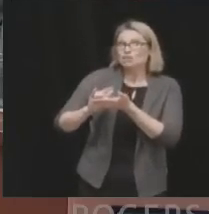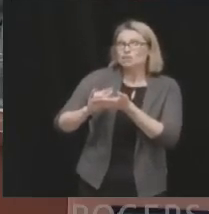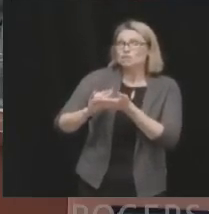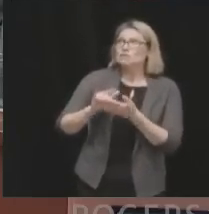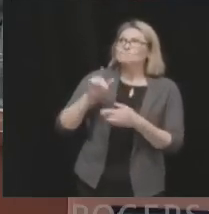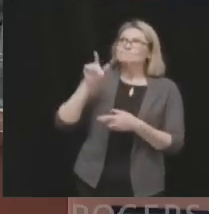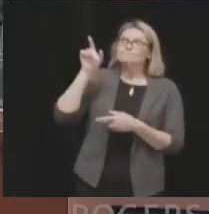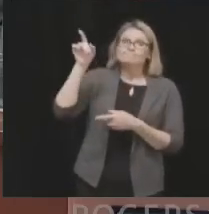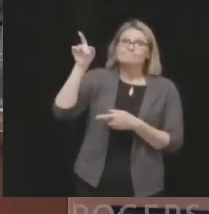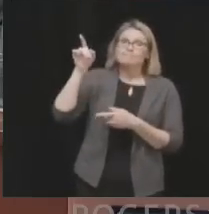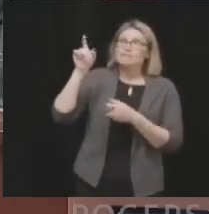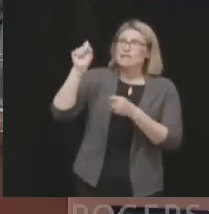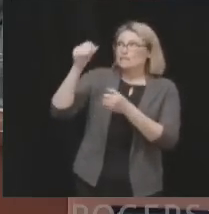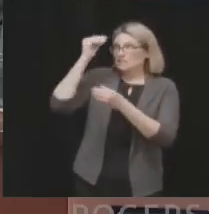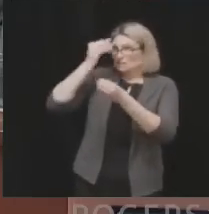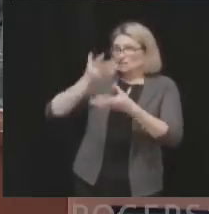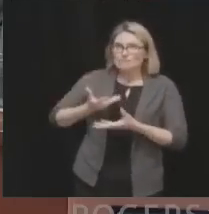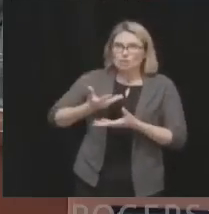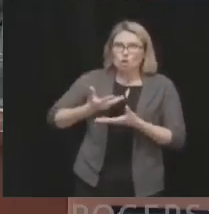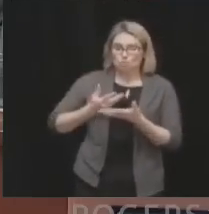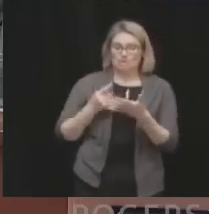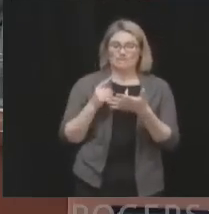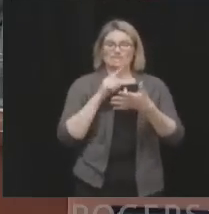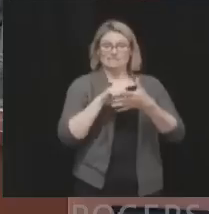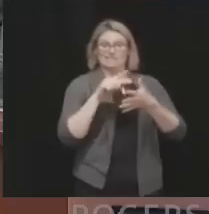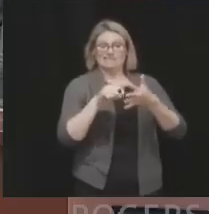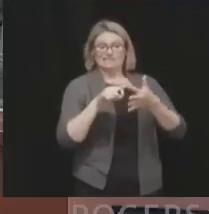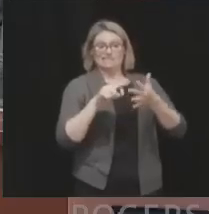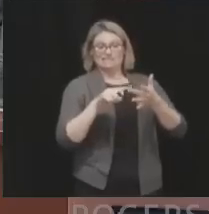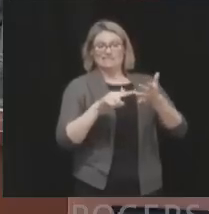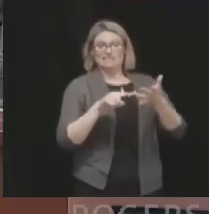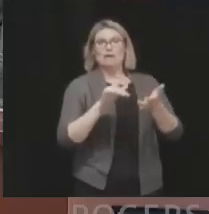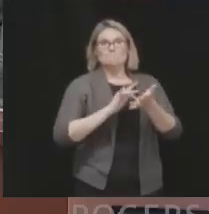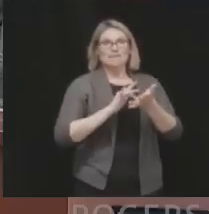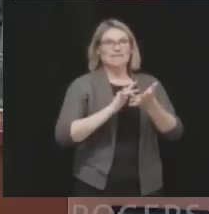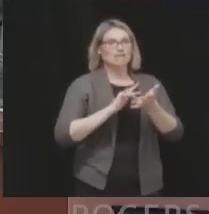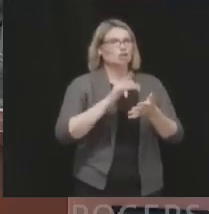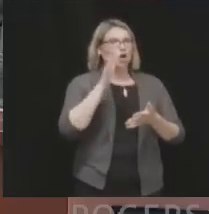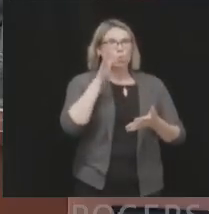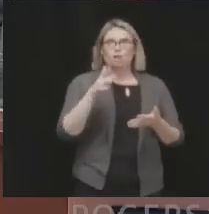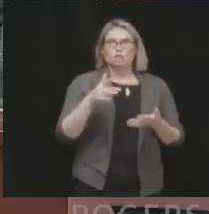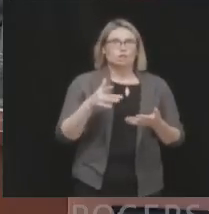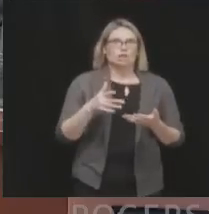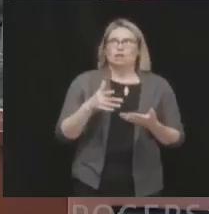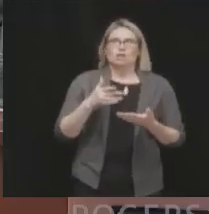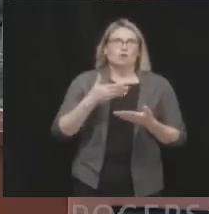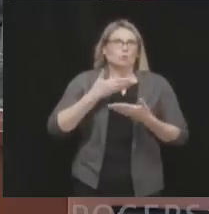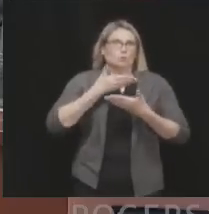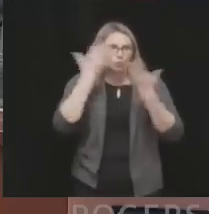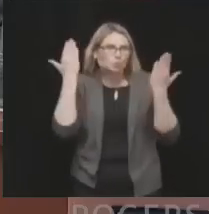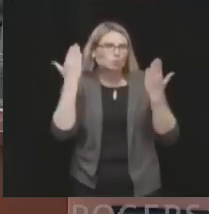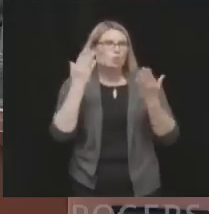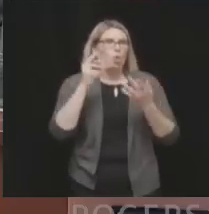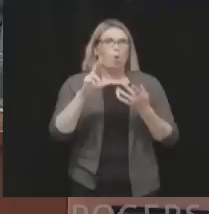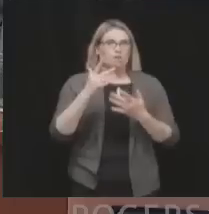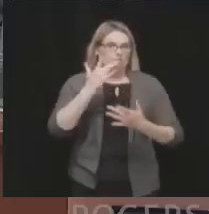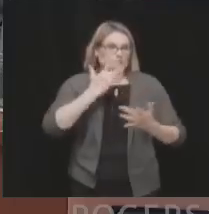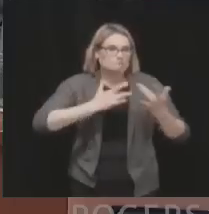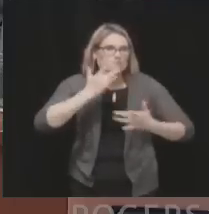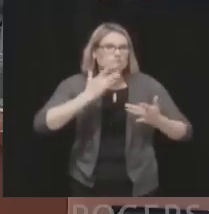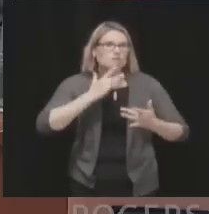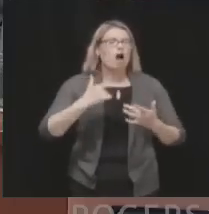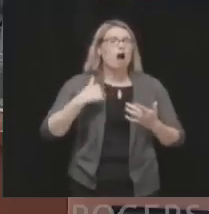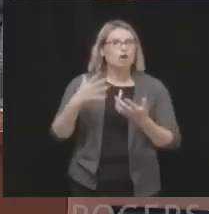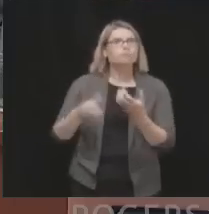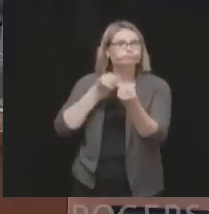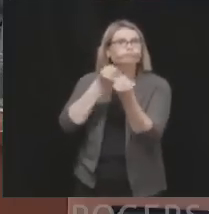again, just because certain drugs may have a shortage doesn't mean that all drugs should have a shortage. And as the Premier said,